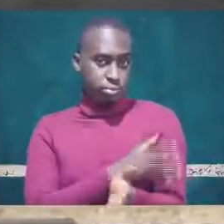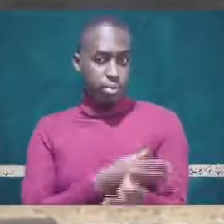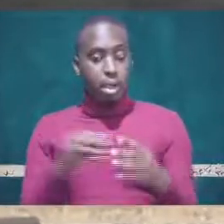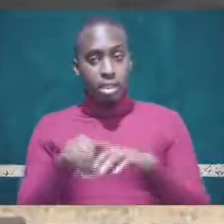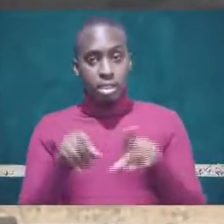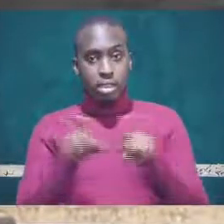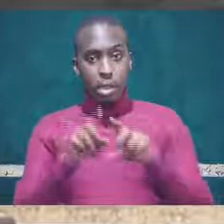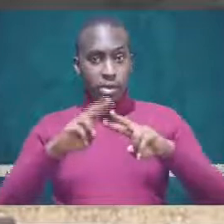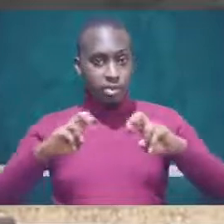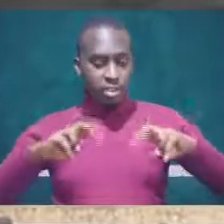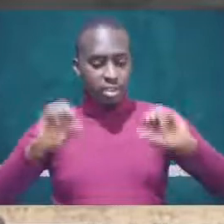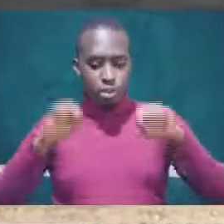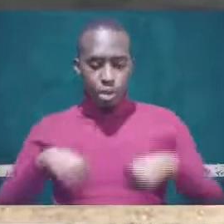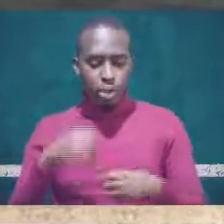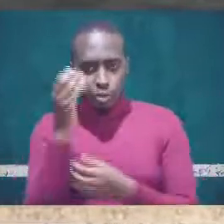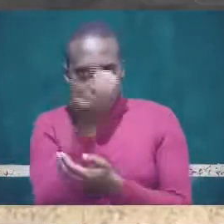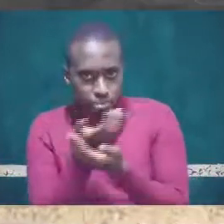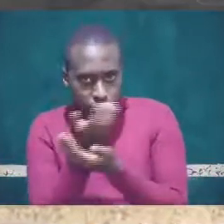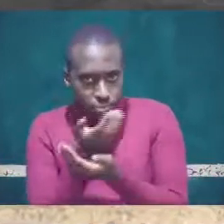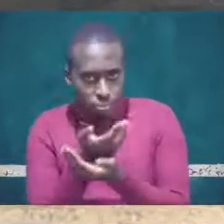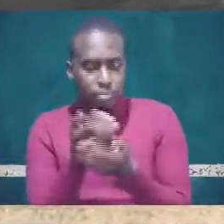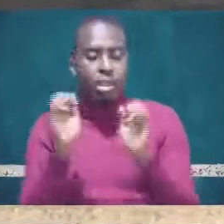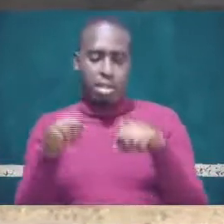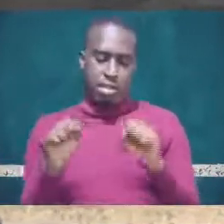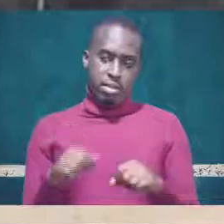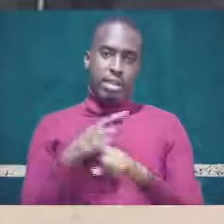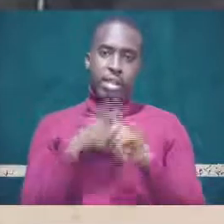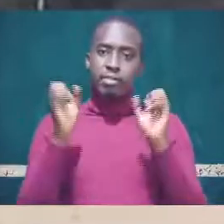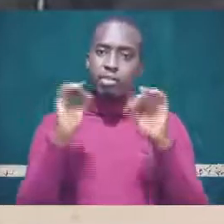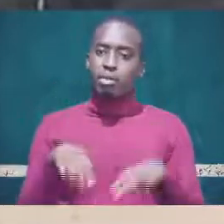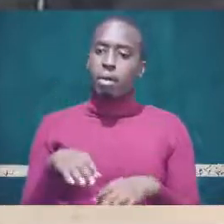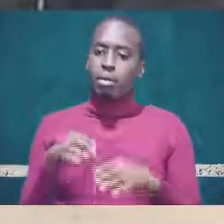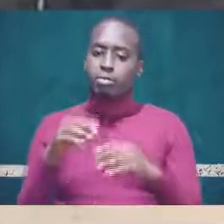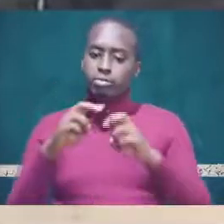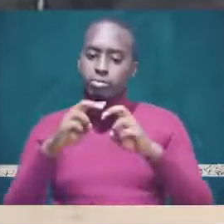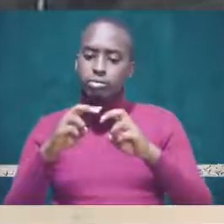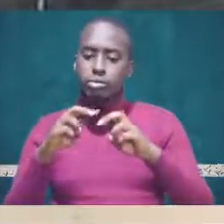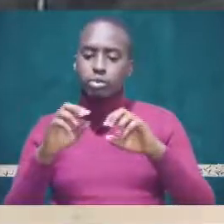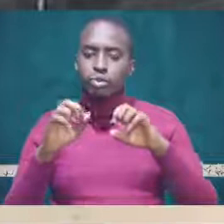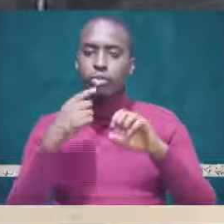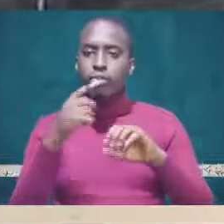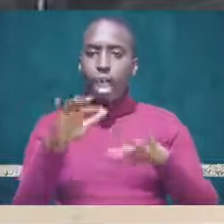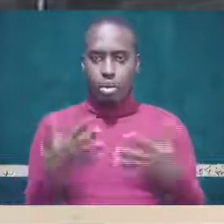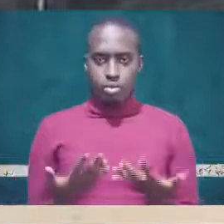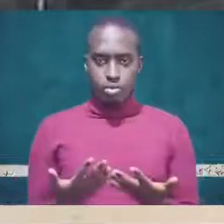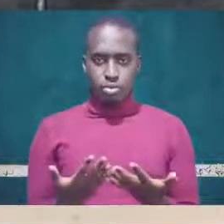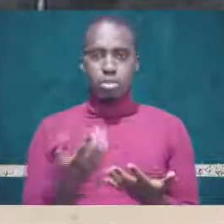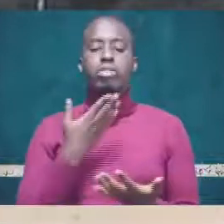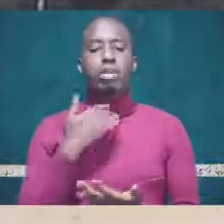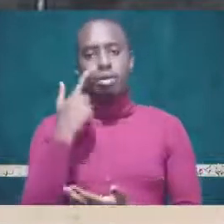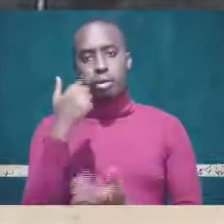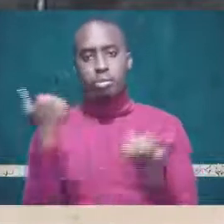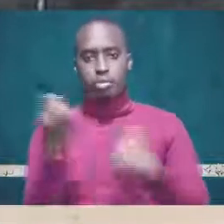physics, can we measure it? Yes. If we can measure it, then how do we quantify it? That is what we want to look at